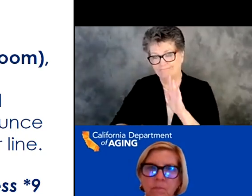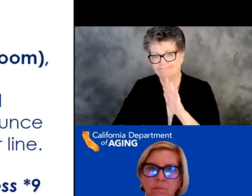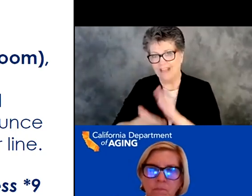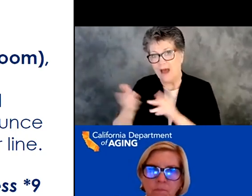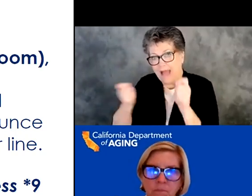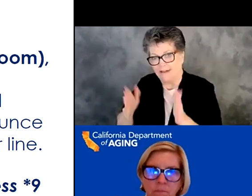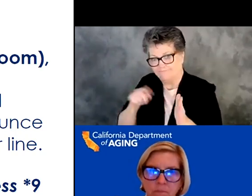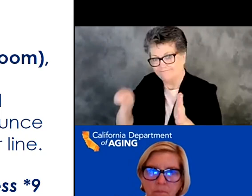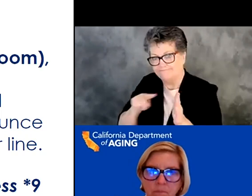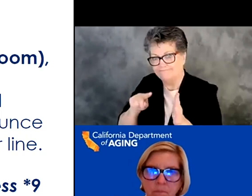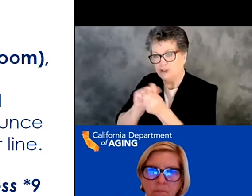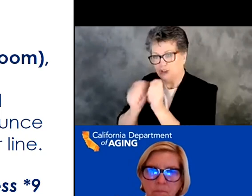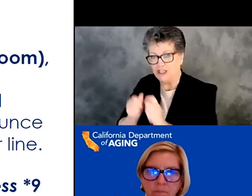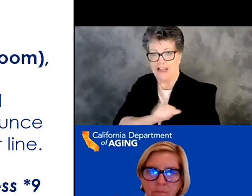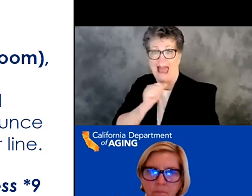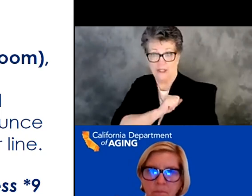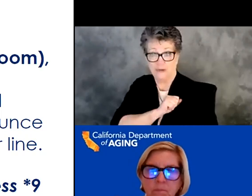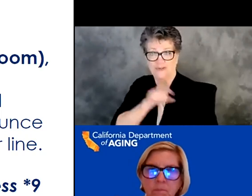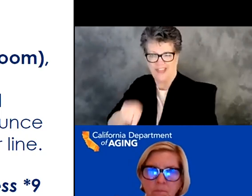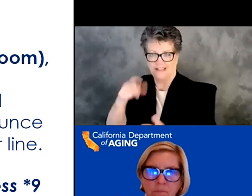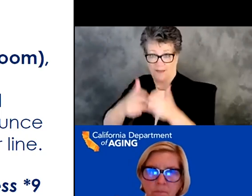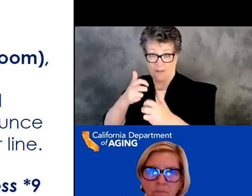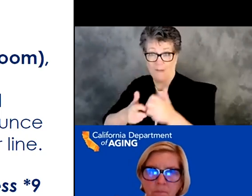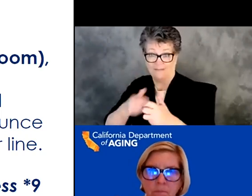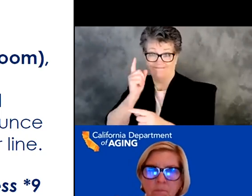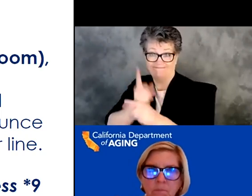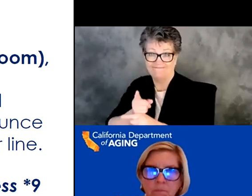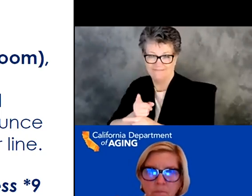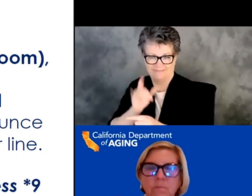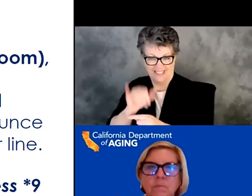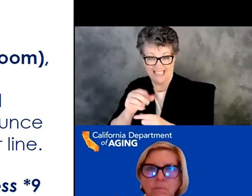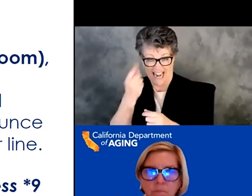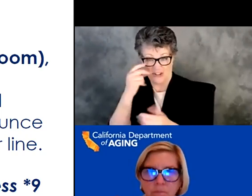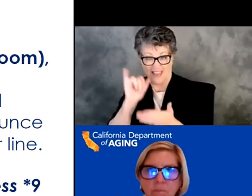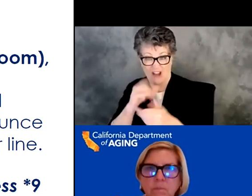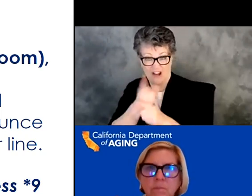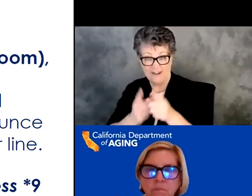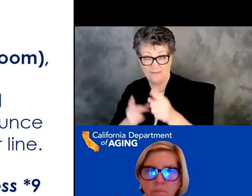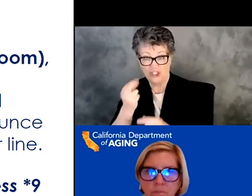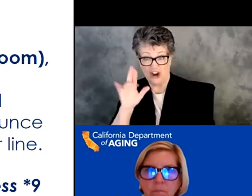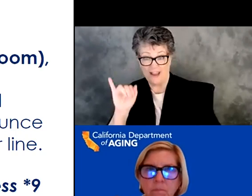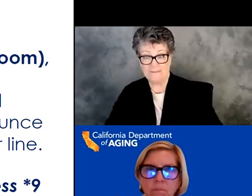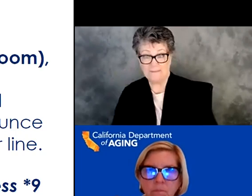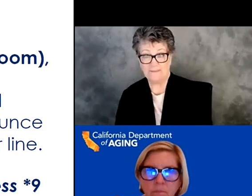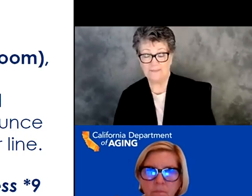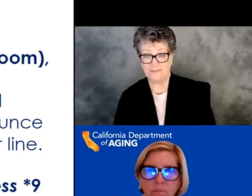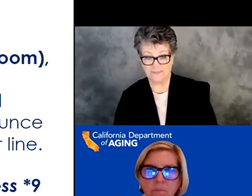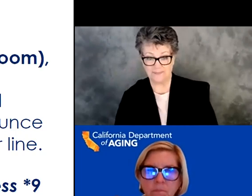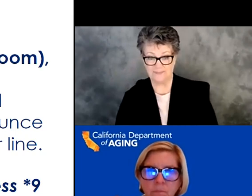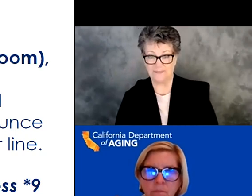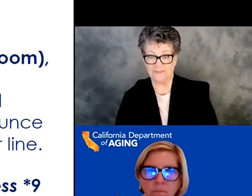that and changing attitudes that is the problem. Is that, have I understood you correctly?